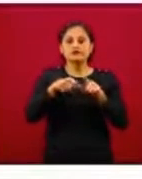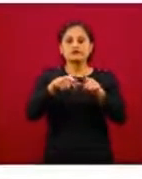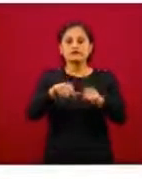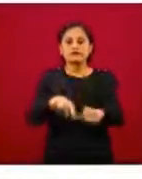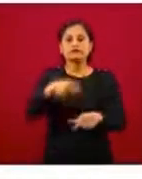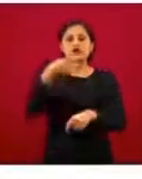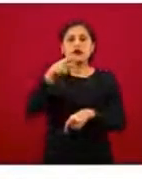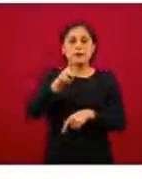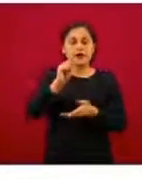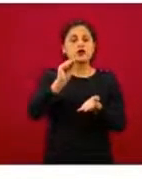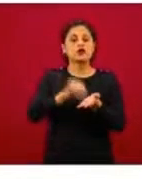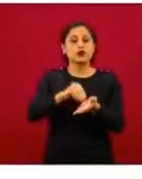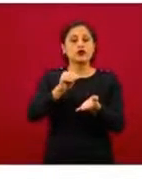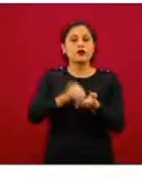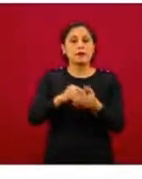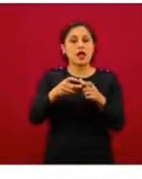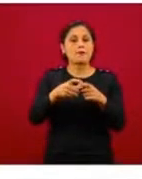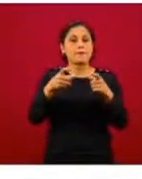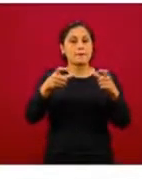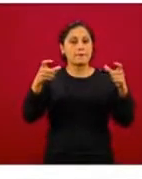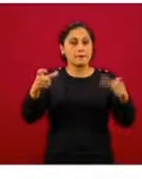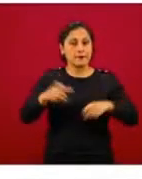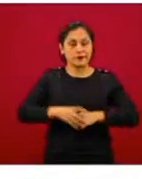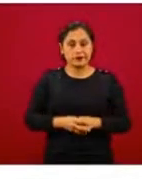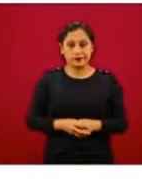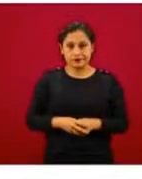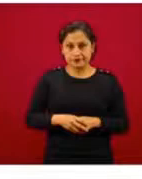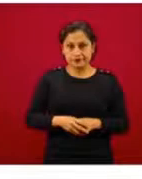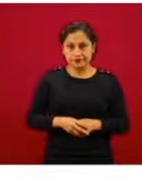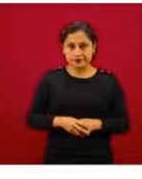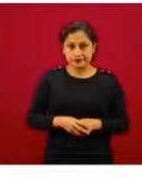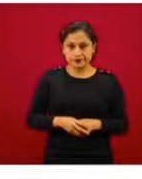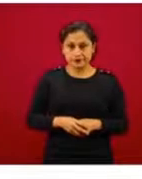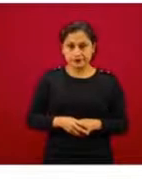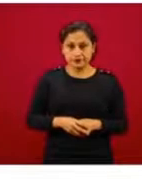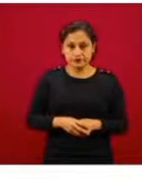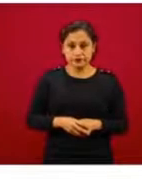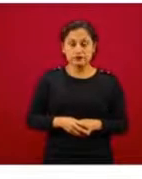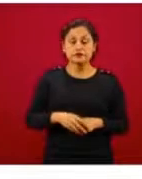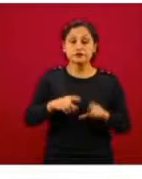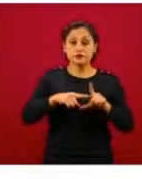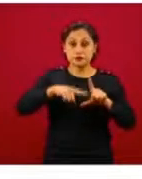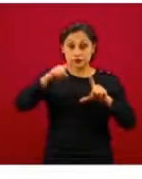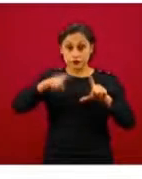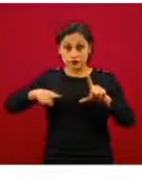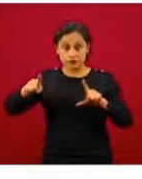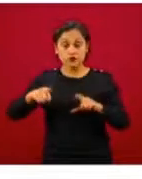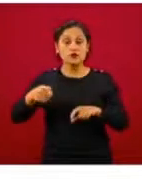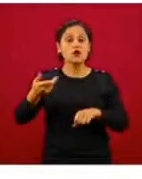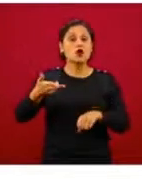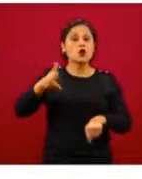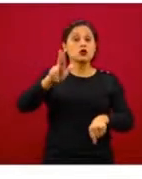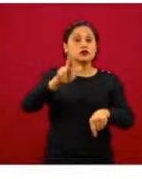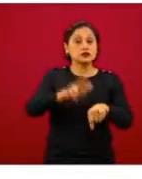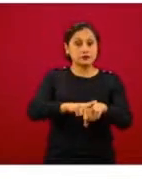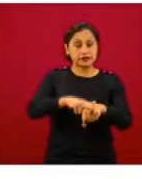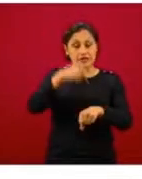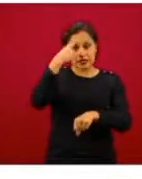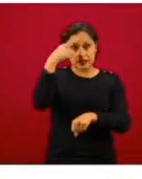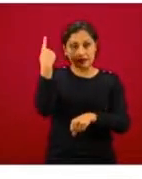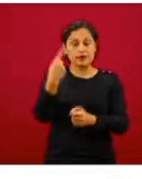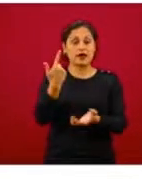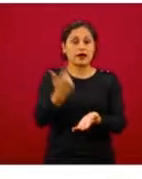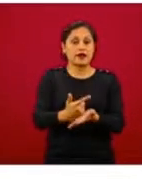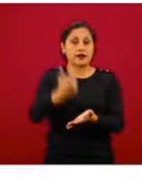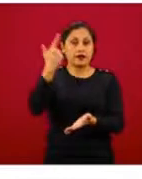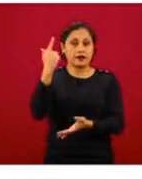todavía con time, unos números and we can importantes. La see that siguiente. it's still significant Y la numbers there. hospitalización en terapia This intensiva is también hay intensive según care las